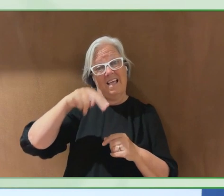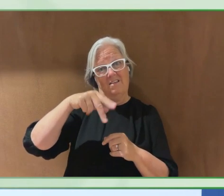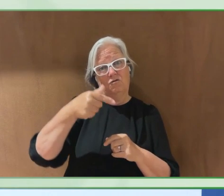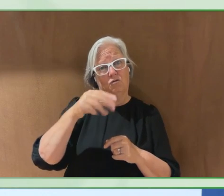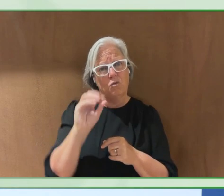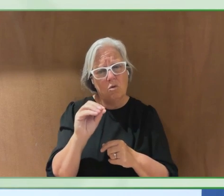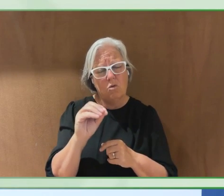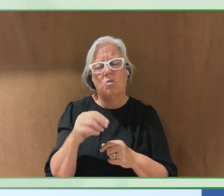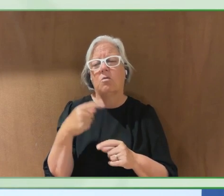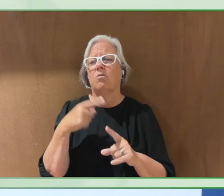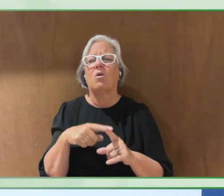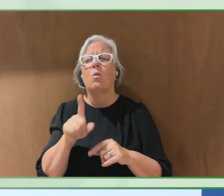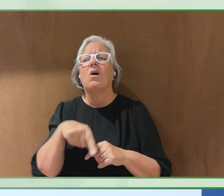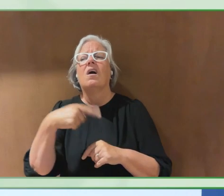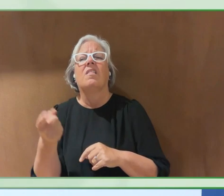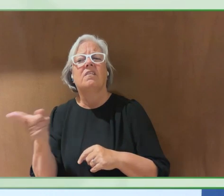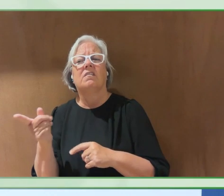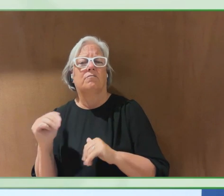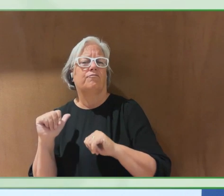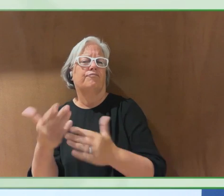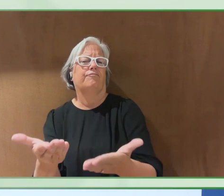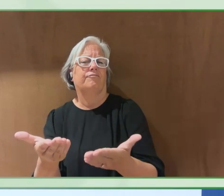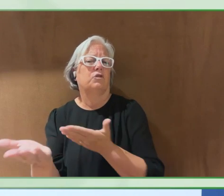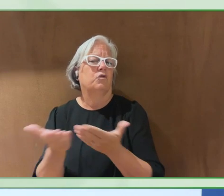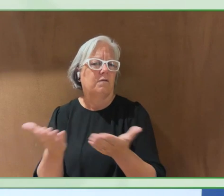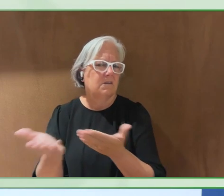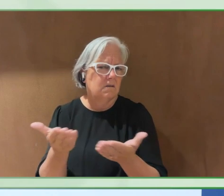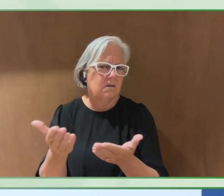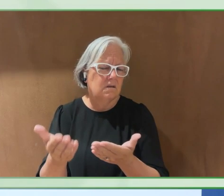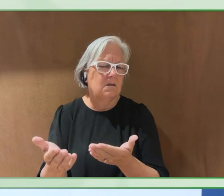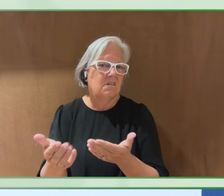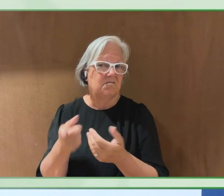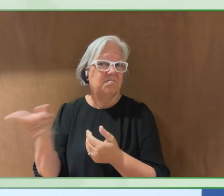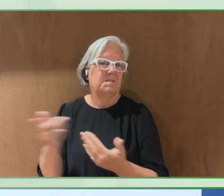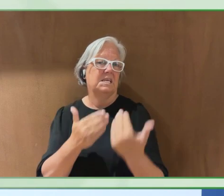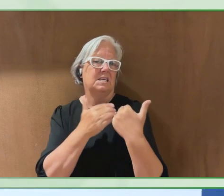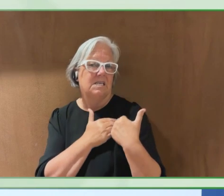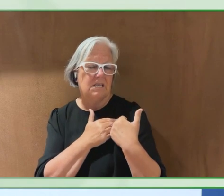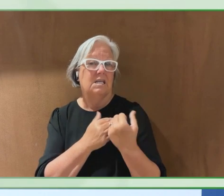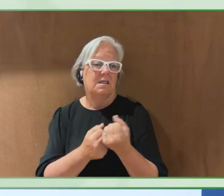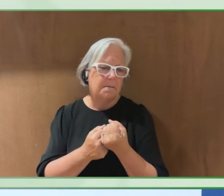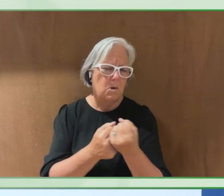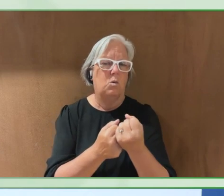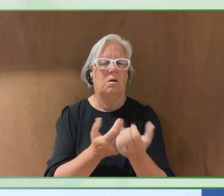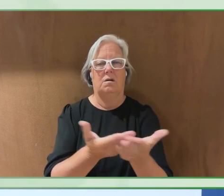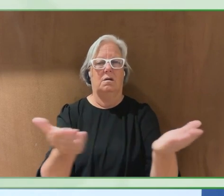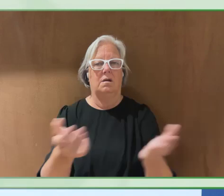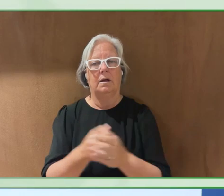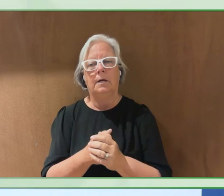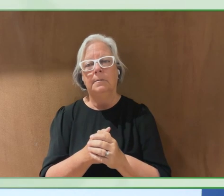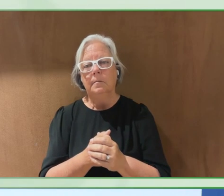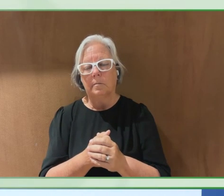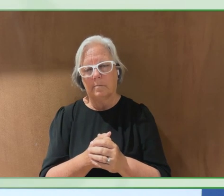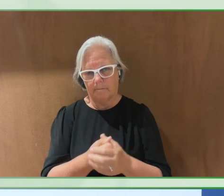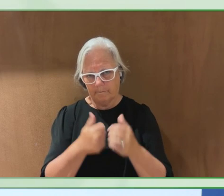other service providers which are responsible for supporting this group. Okay, I see